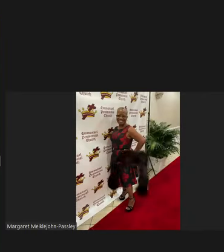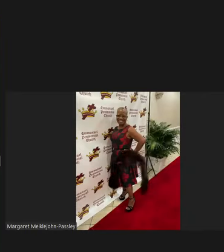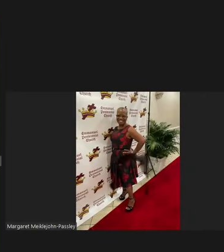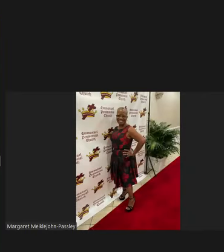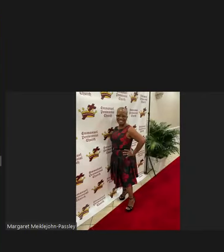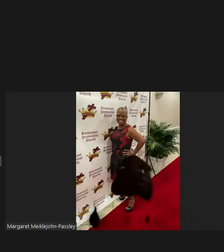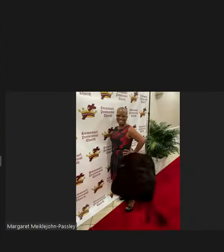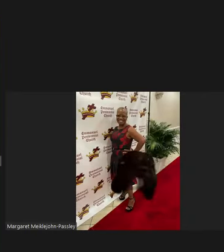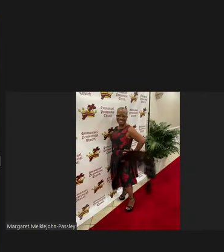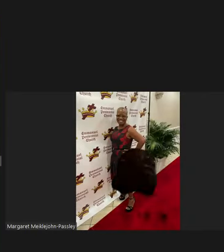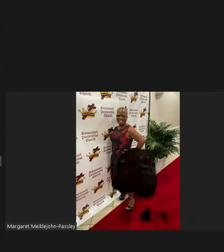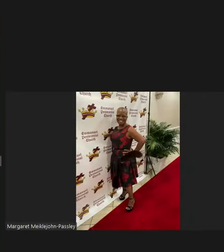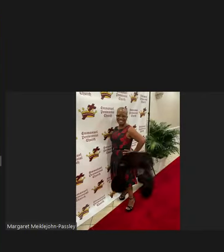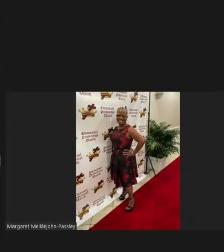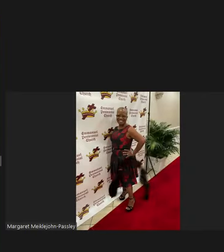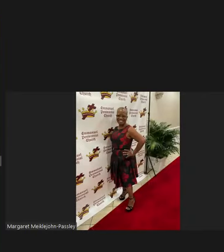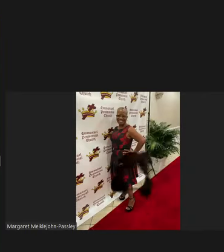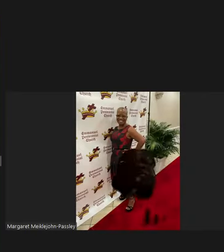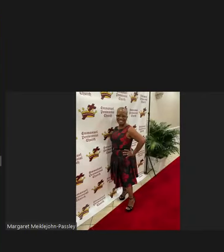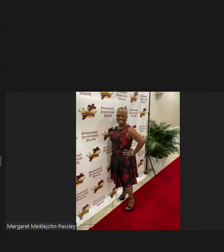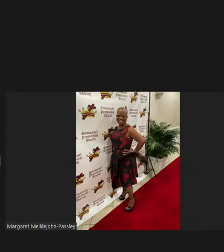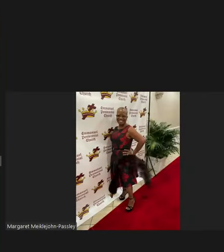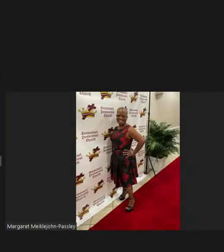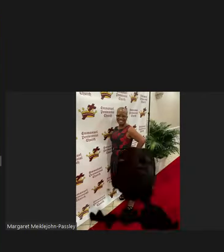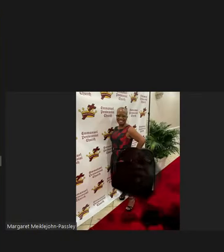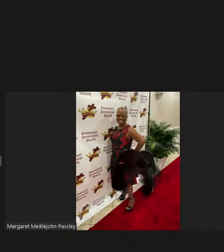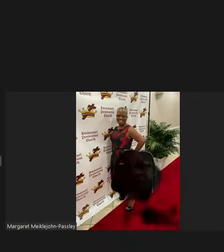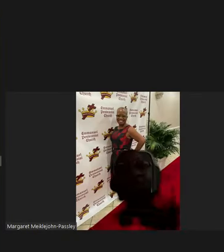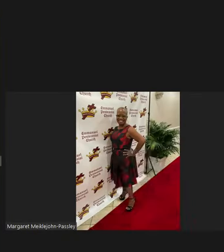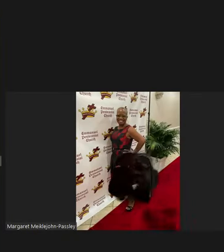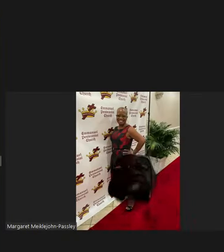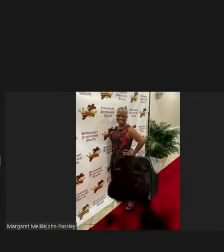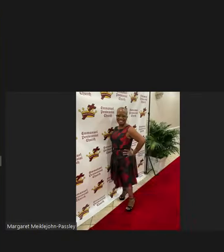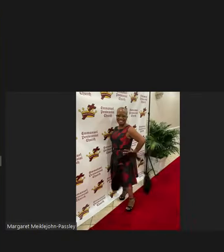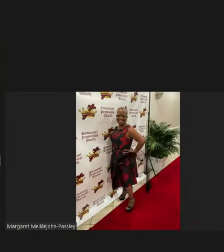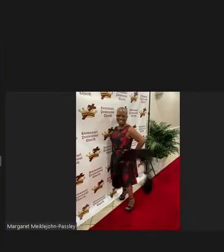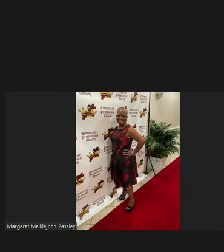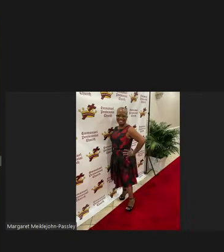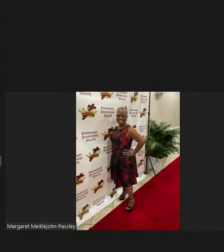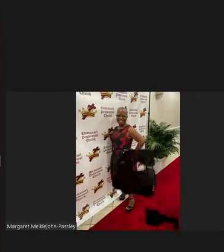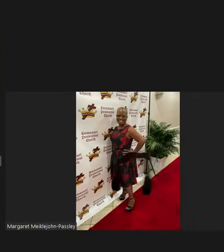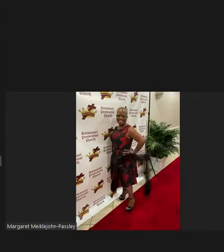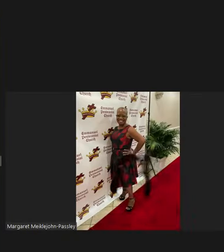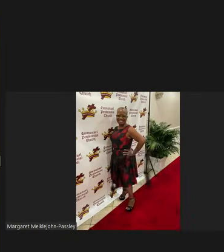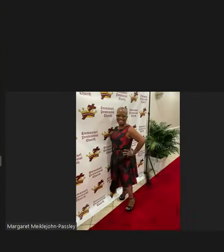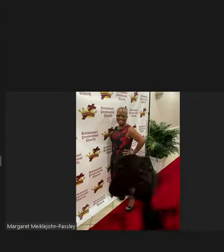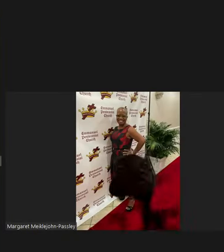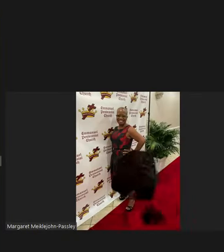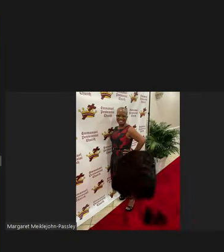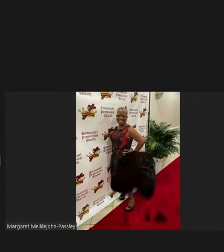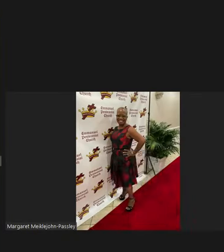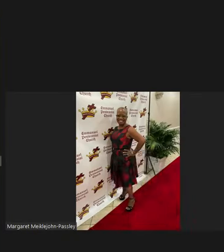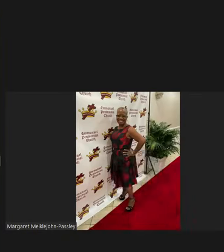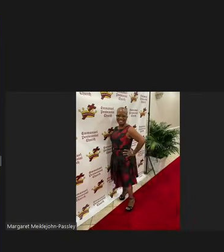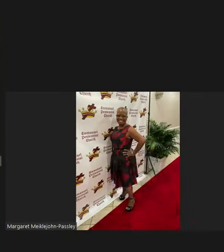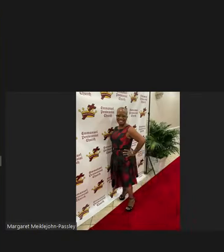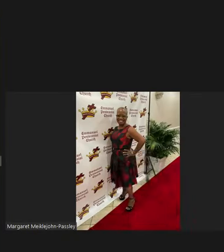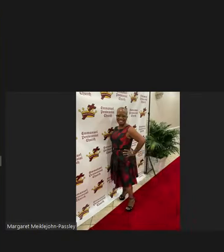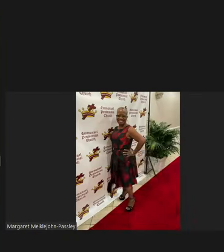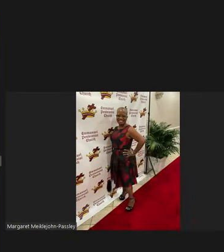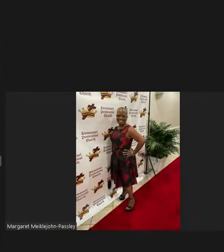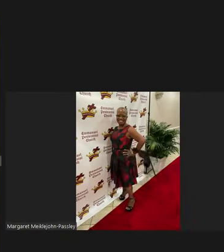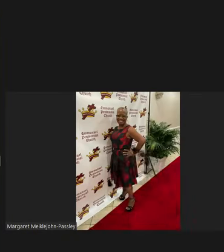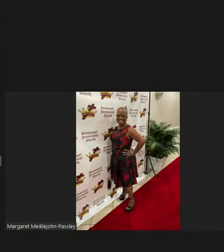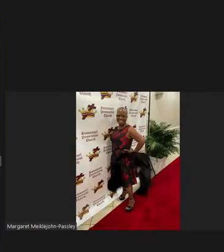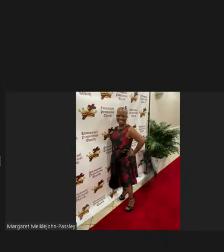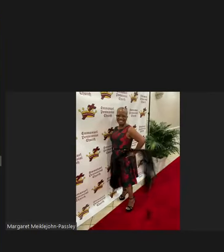is not for us. As a home care worker, it does not look good on our side, you know, and I think I'm speaking